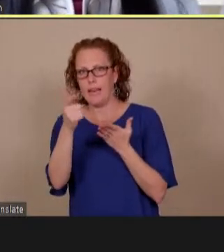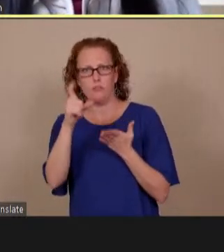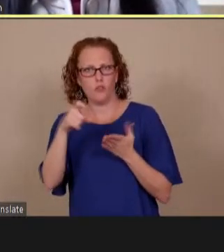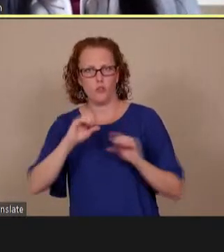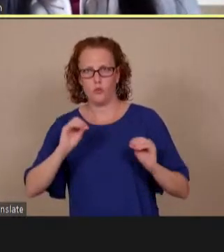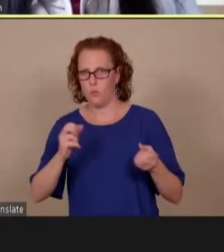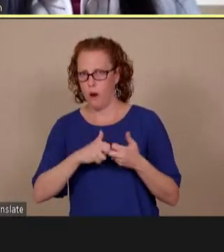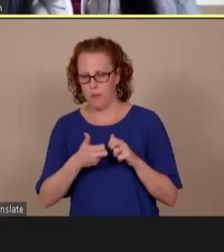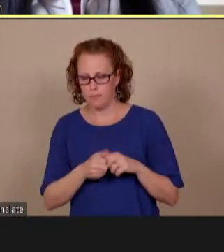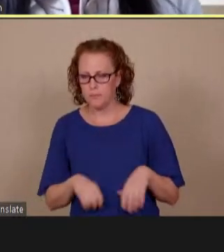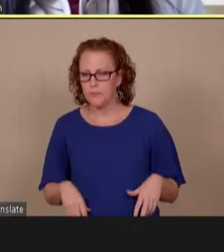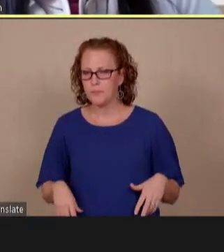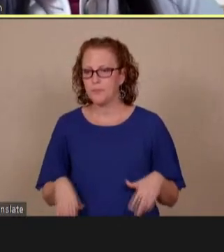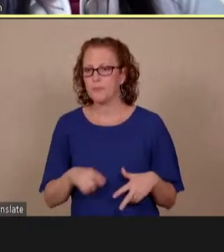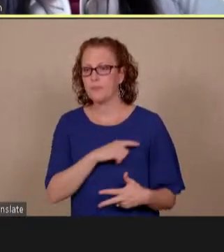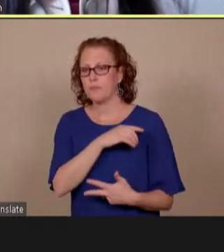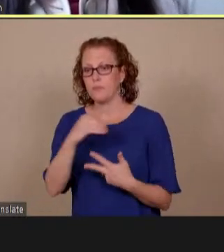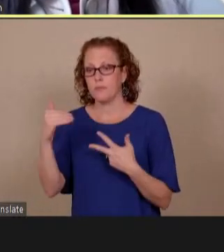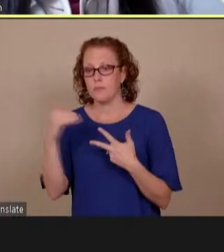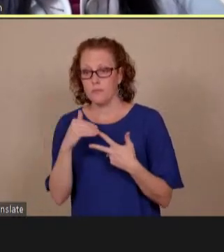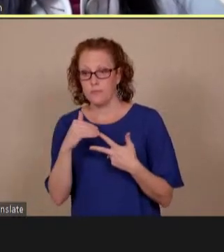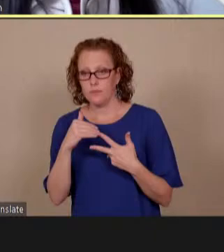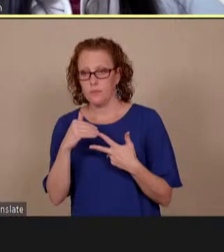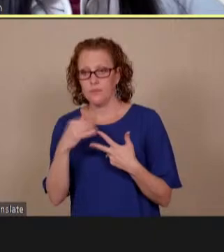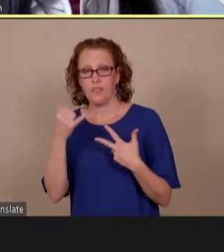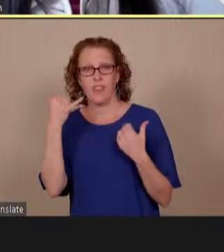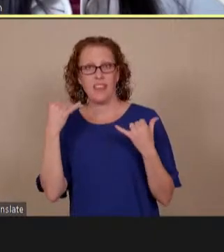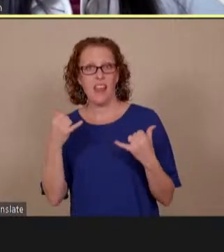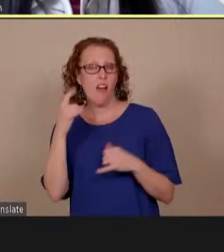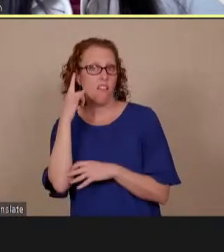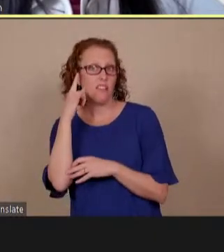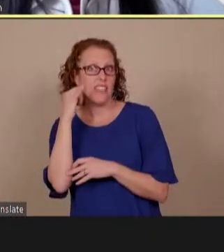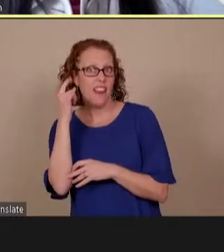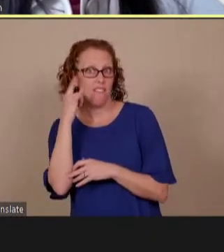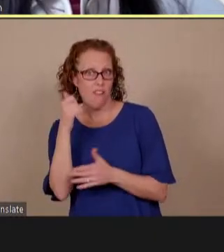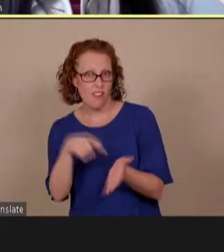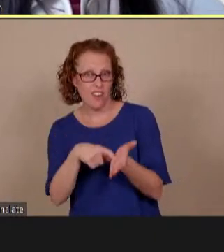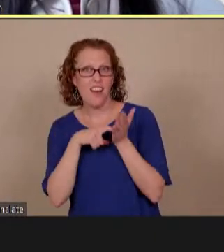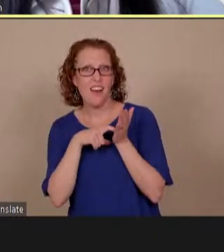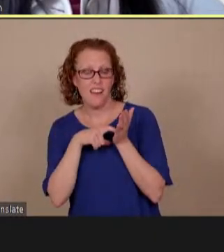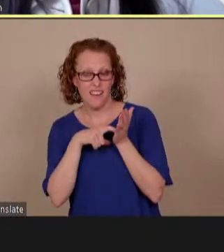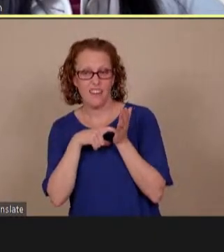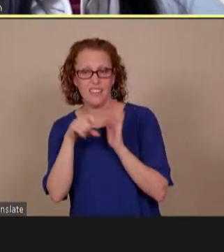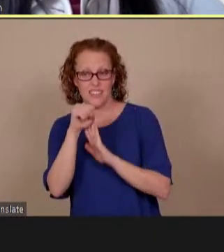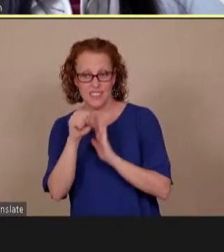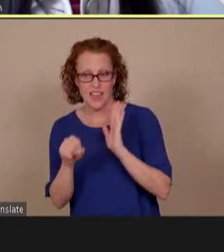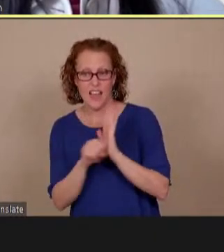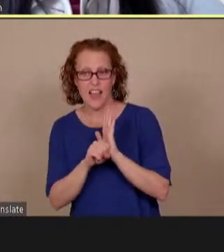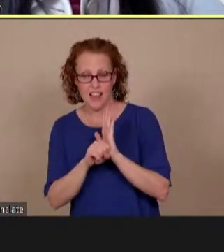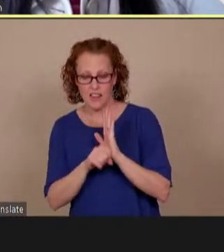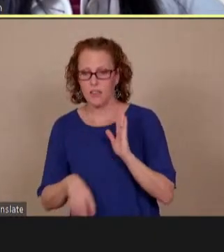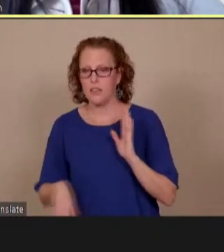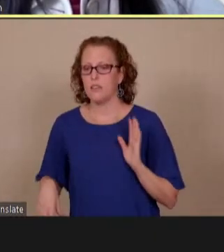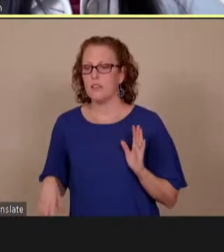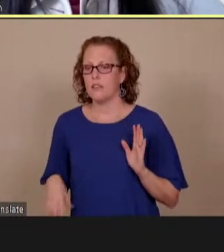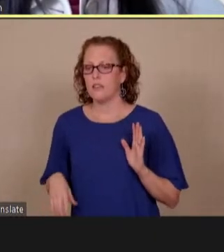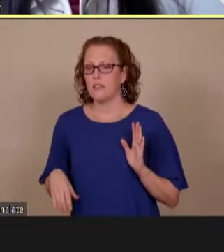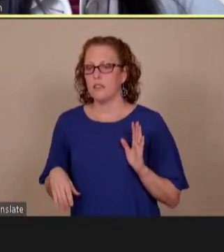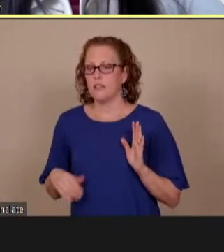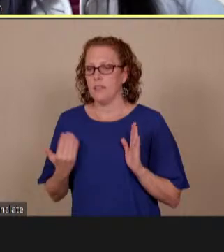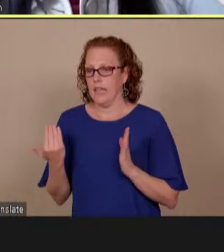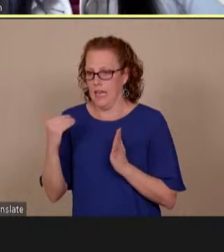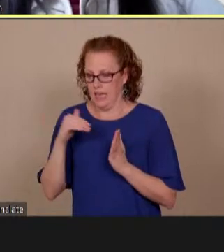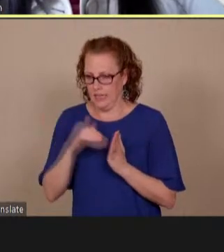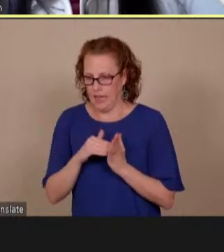Then in the second column, which is a California criteria for cities, that is governed by the Fair